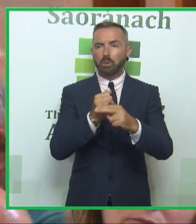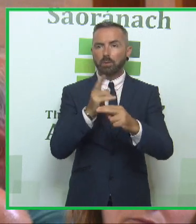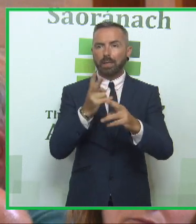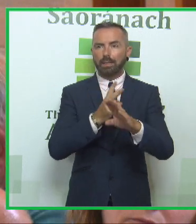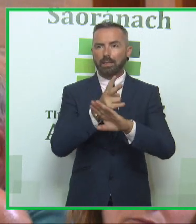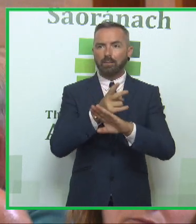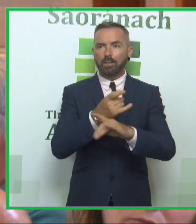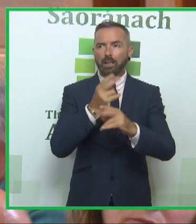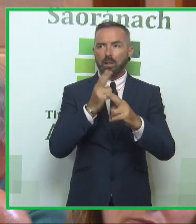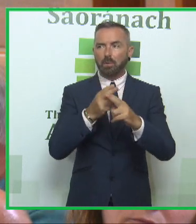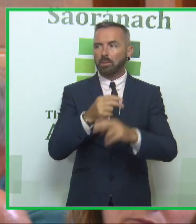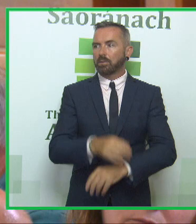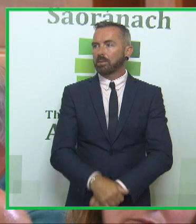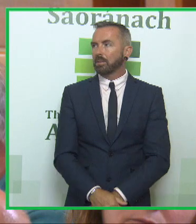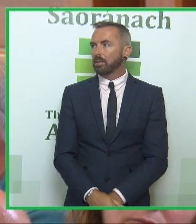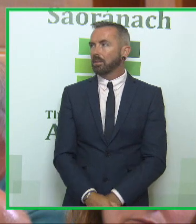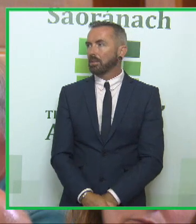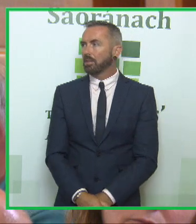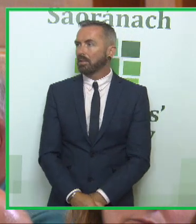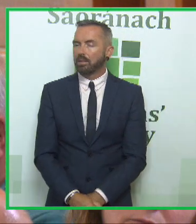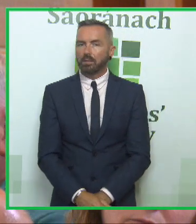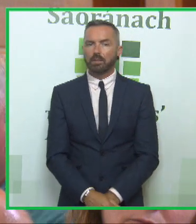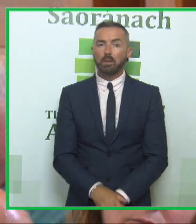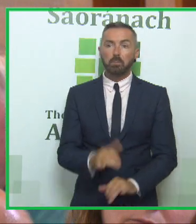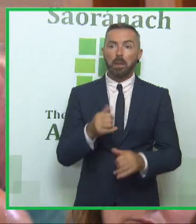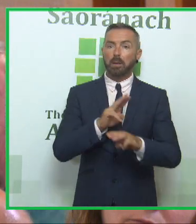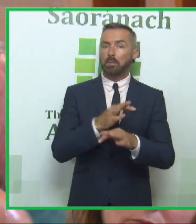out, and again, the parents could be also involved there.